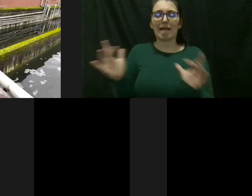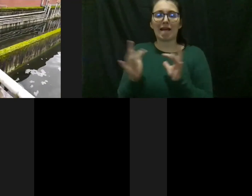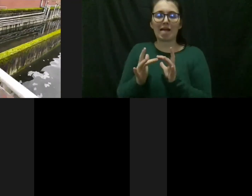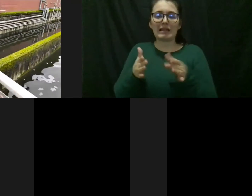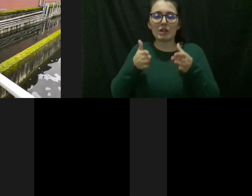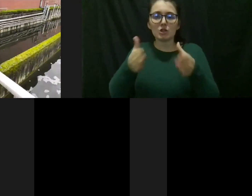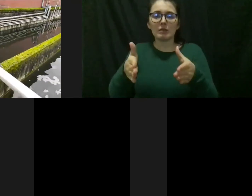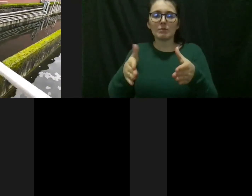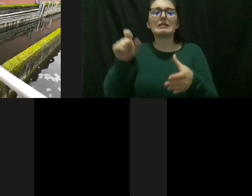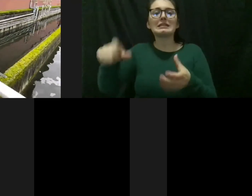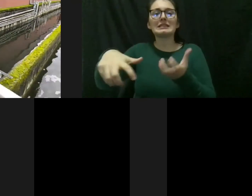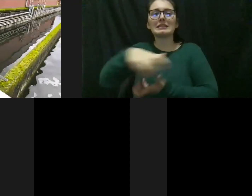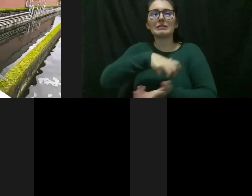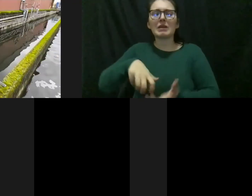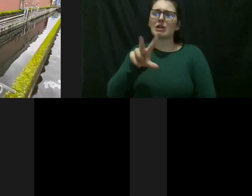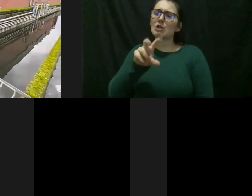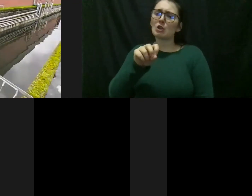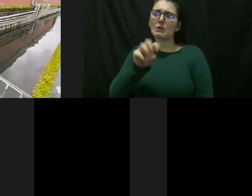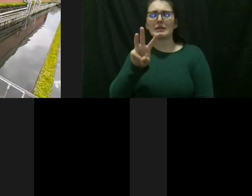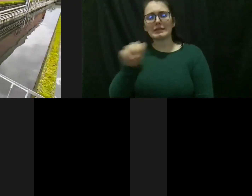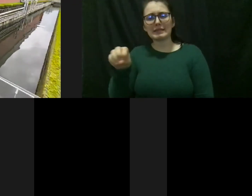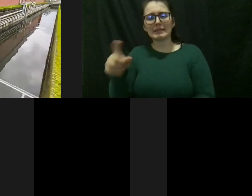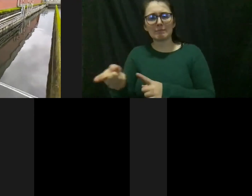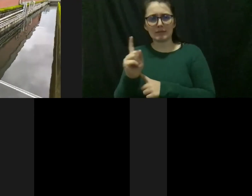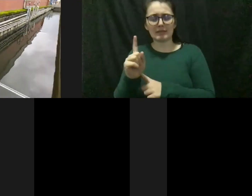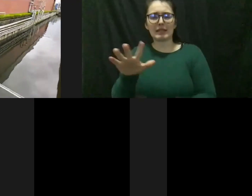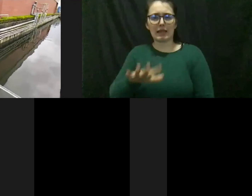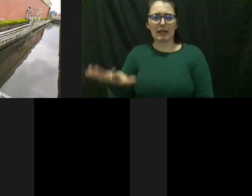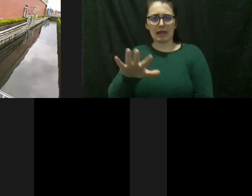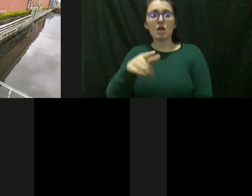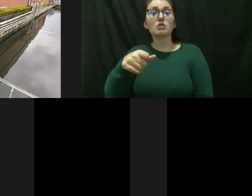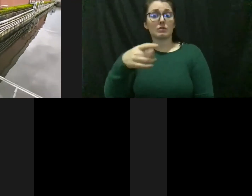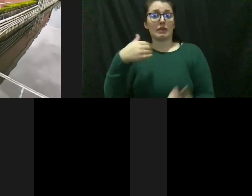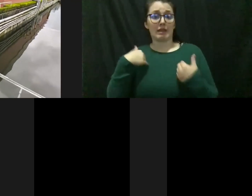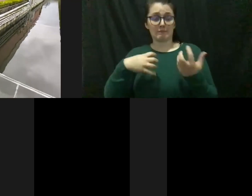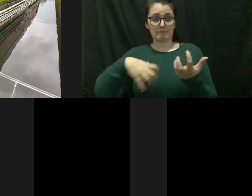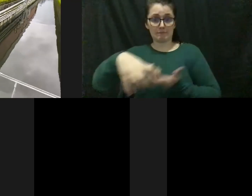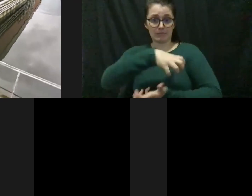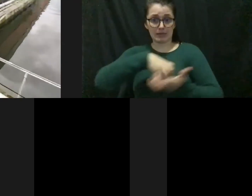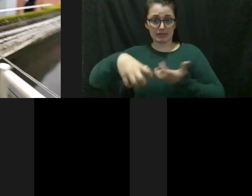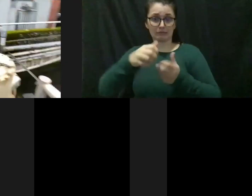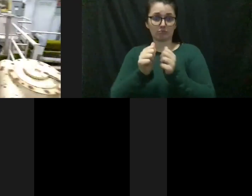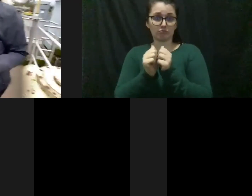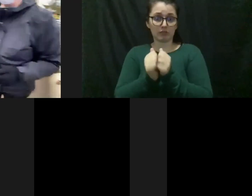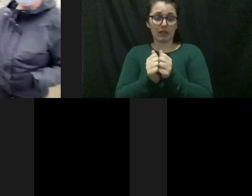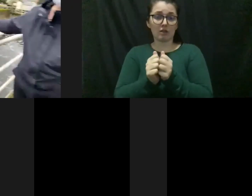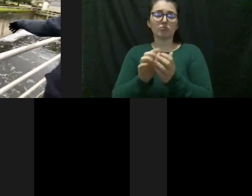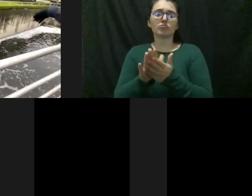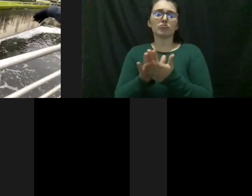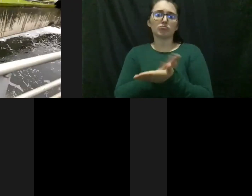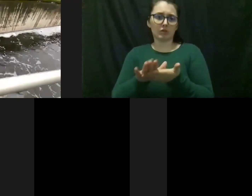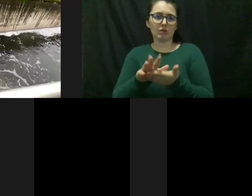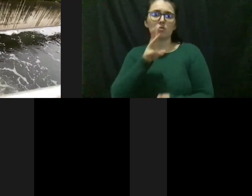just really strong chlorine. So if your parents have like a swimming pool, it's just industrial Right. chlorine.